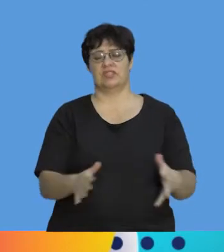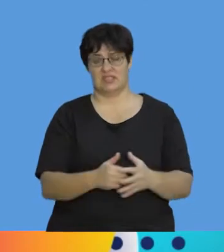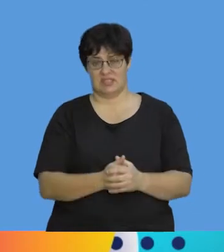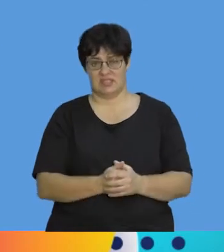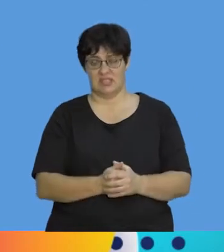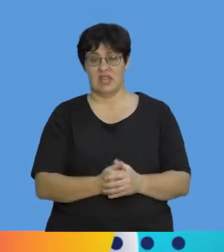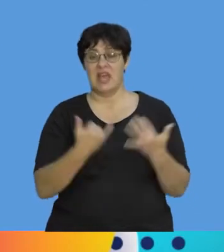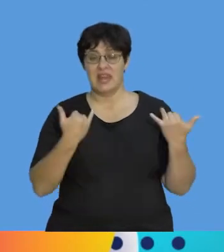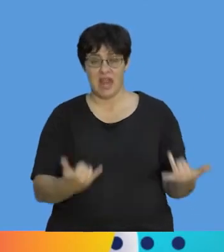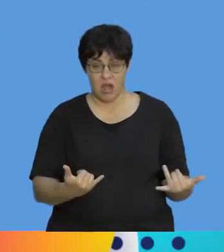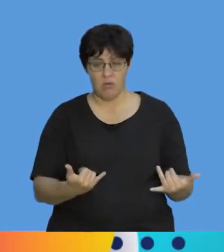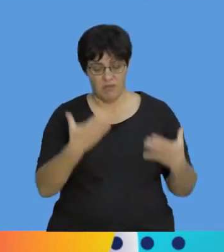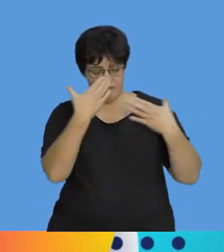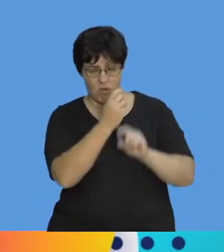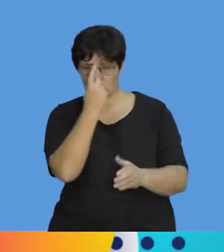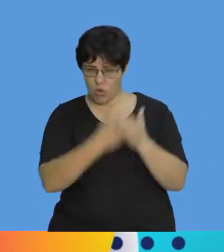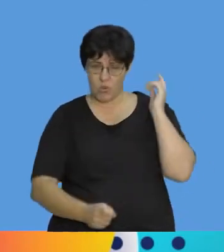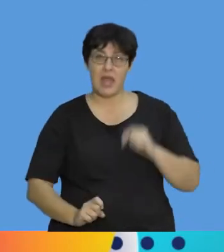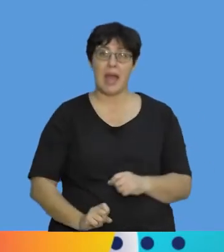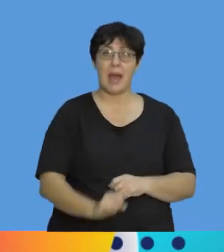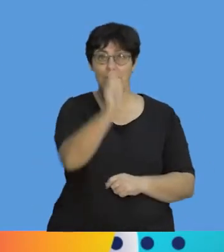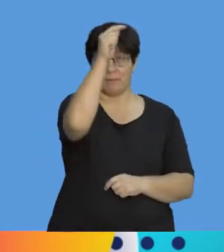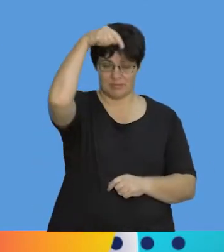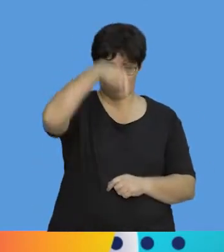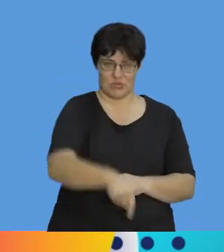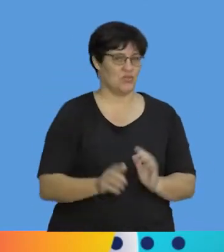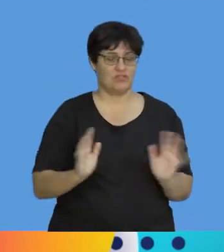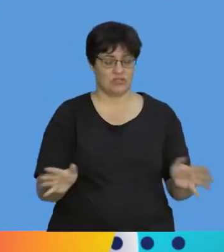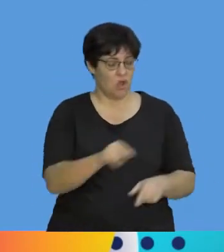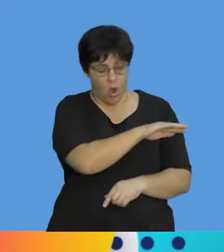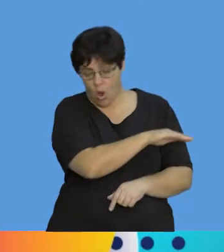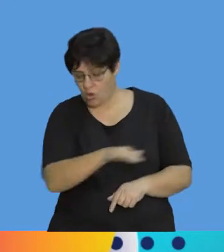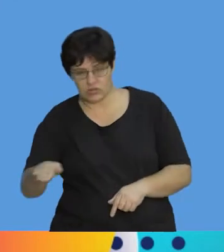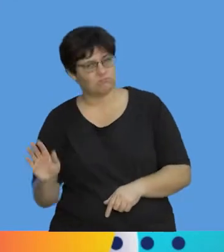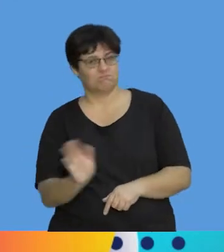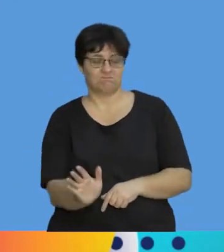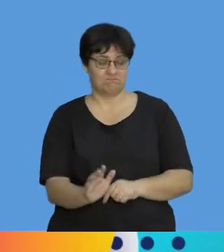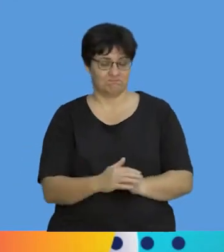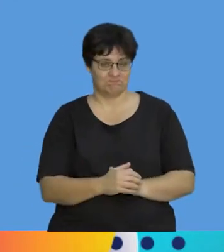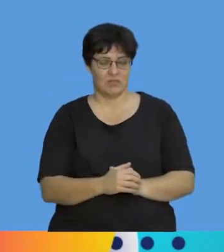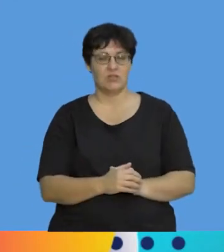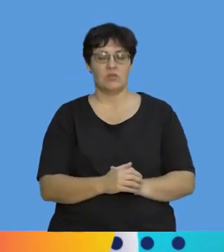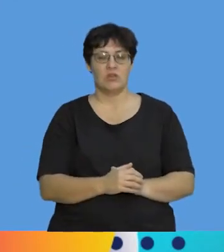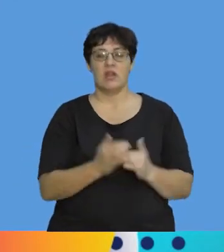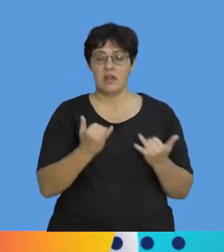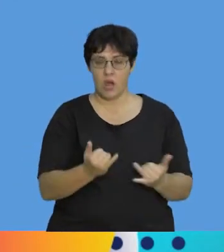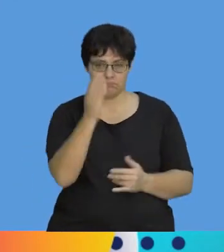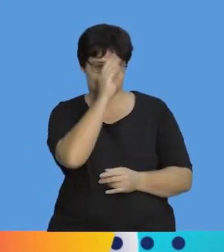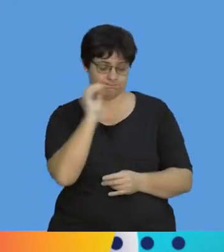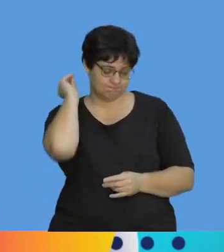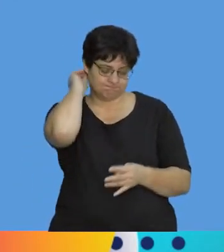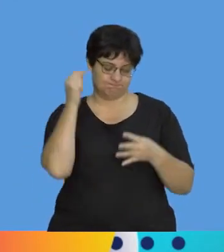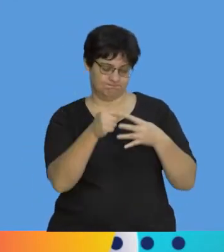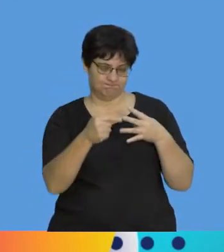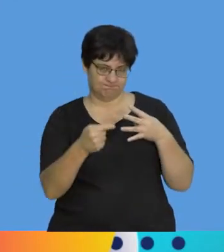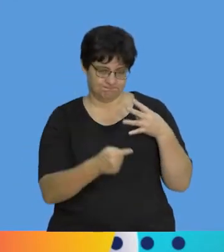only concerned with stuff that goes up and down. We're not going to look at anything horizontally. So there's a couple of things you need to take note of while we